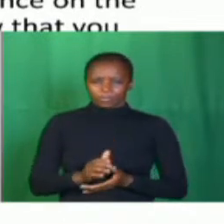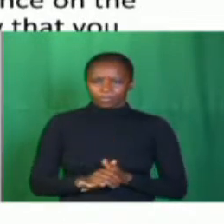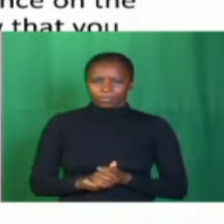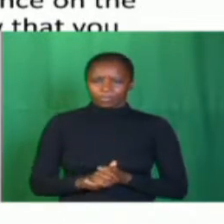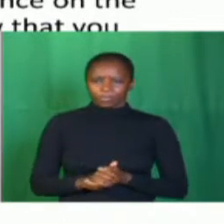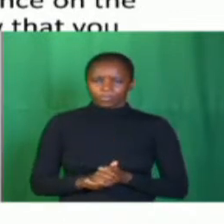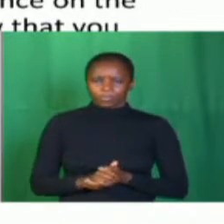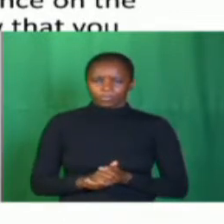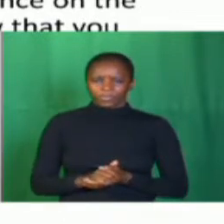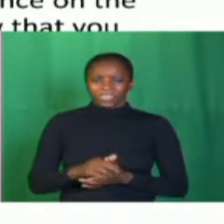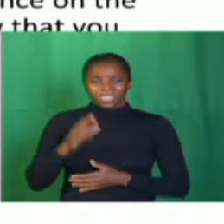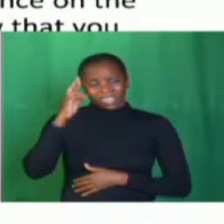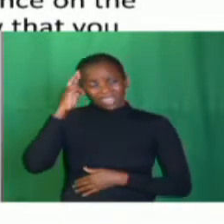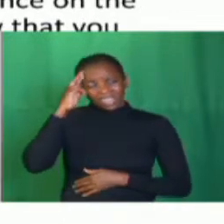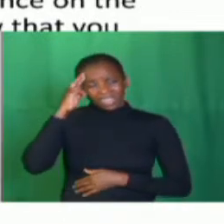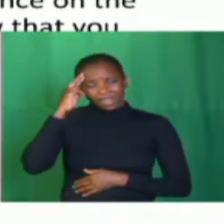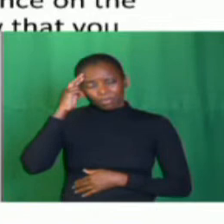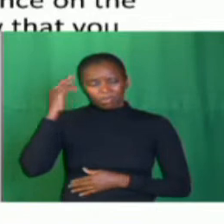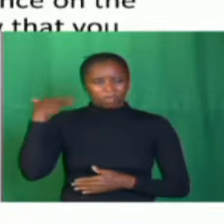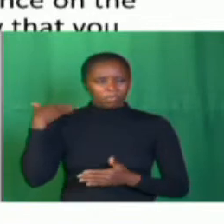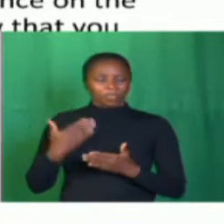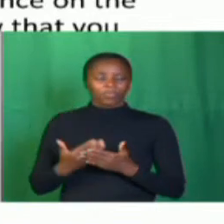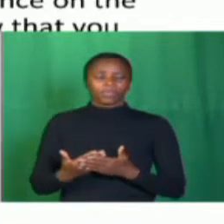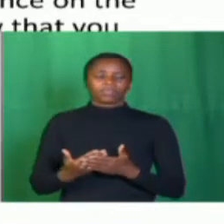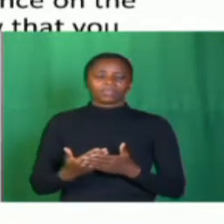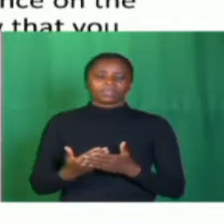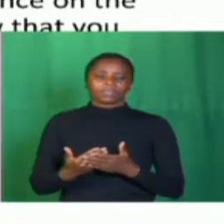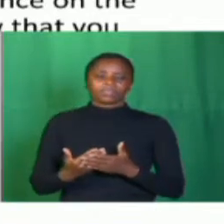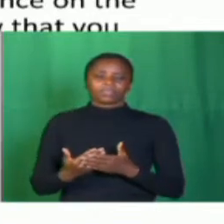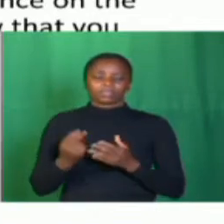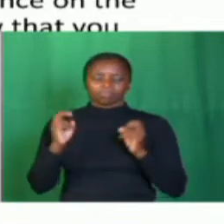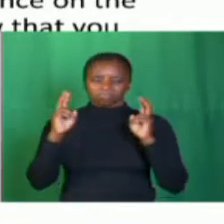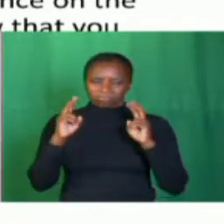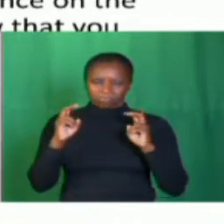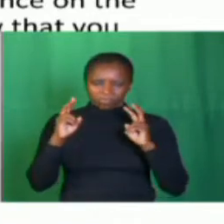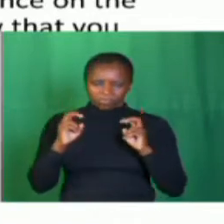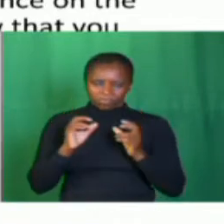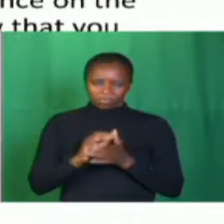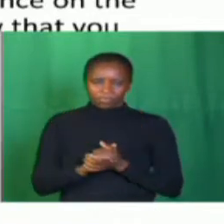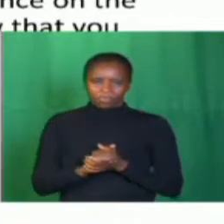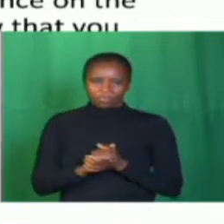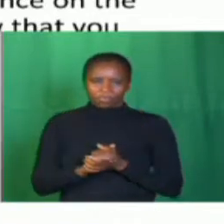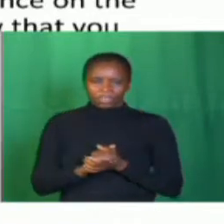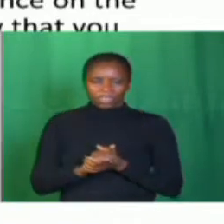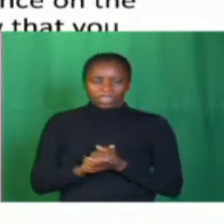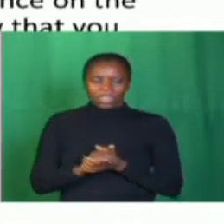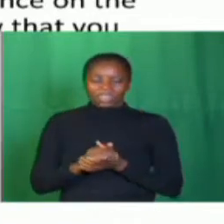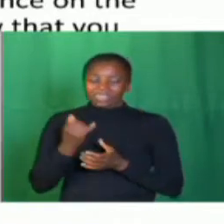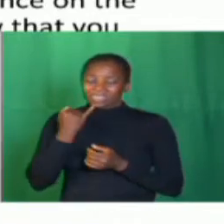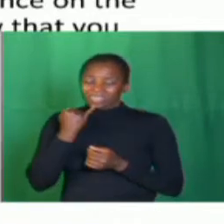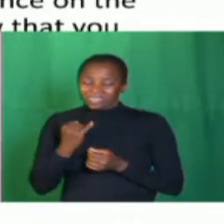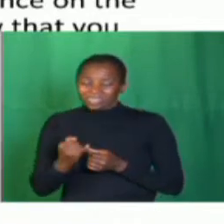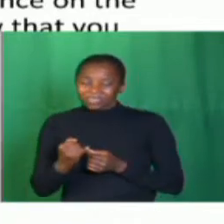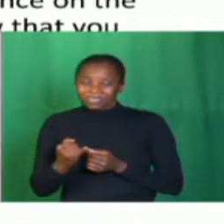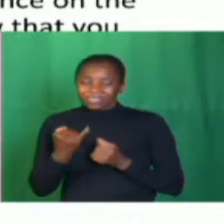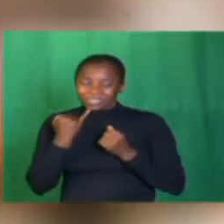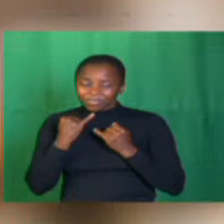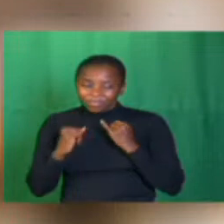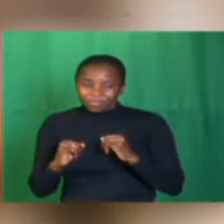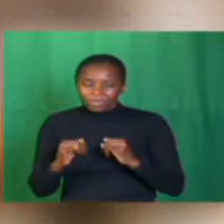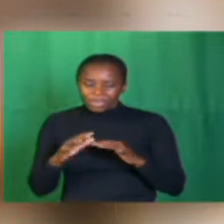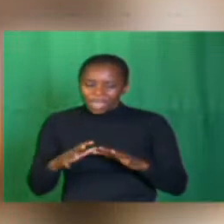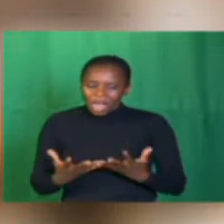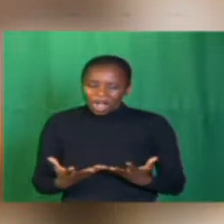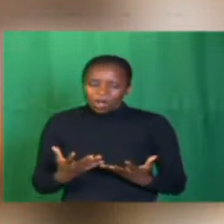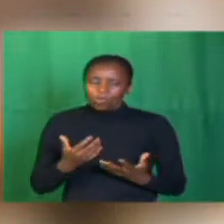You will remember in our previous lesson, I introduced to you a source-based question, how we answer